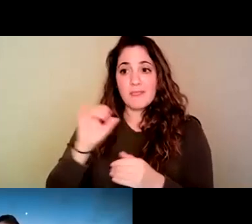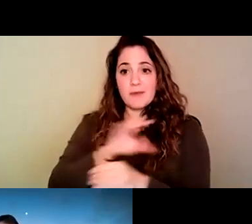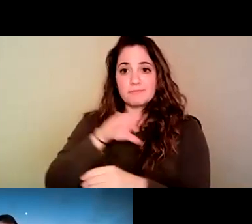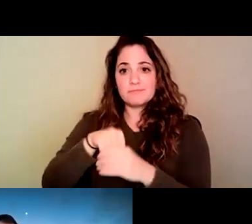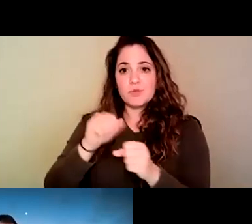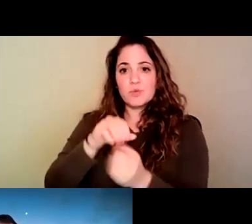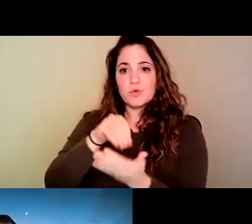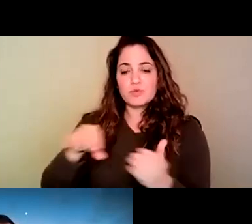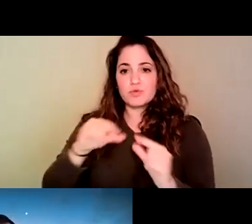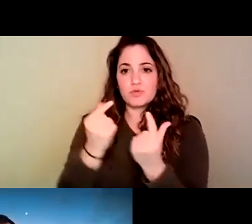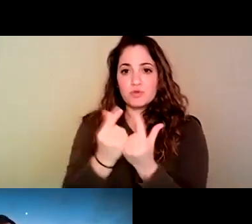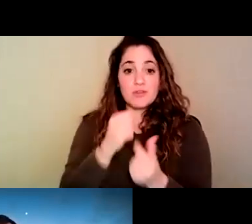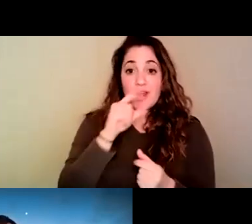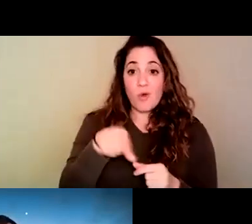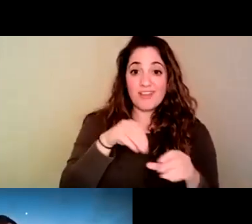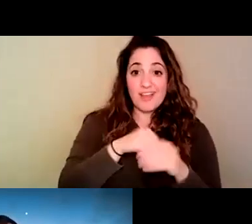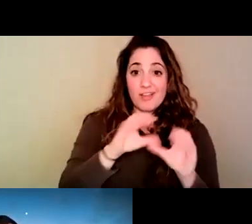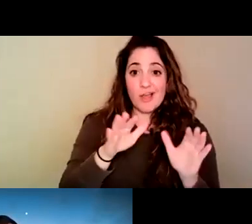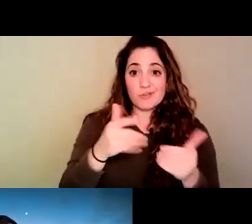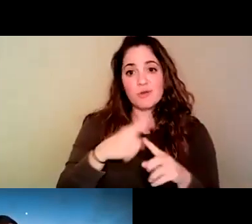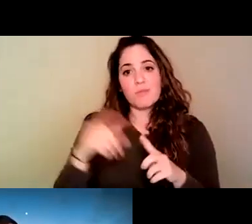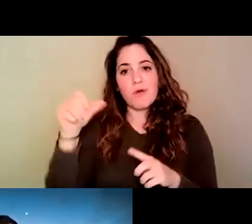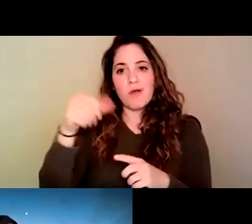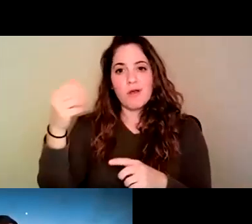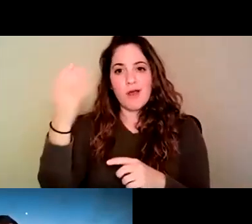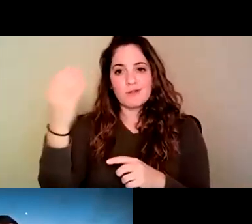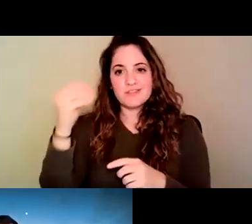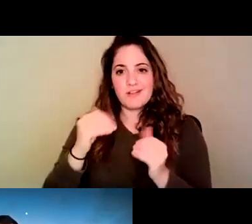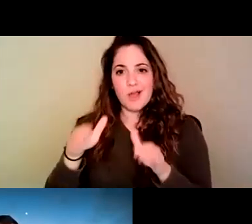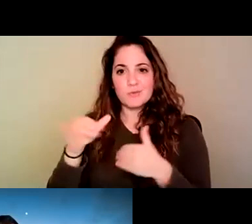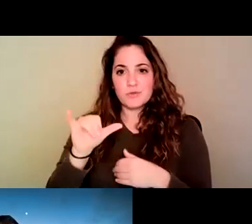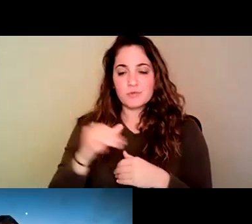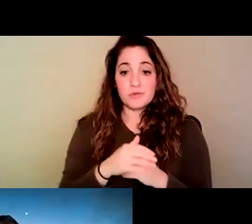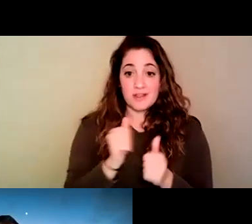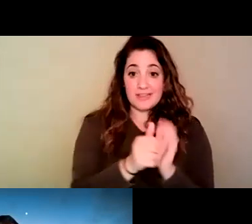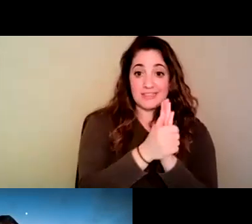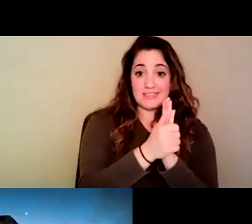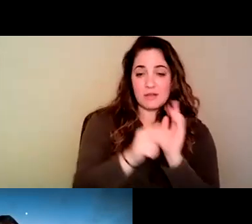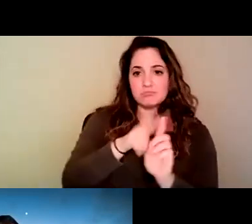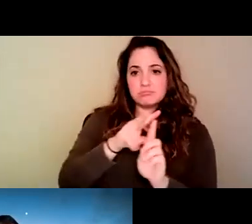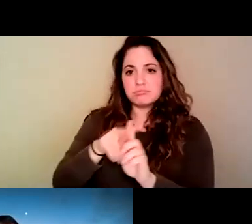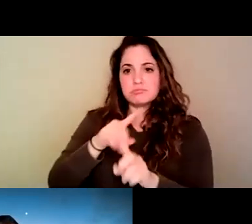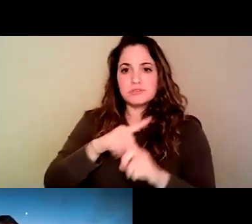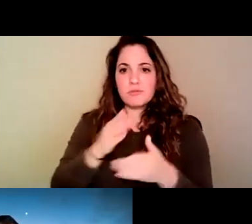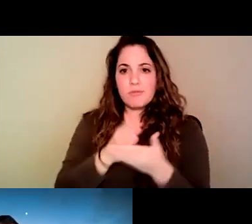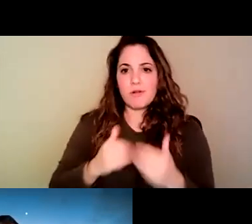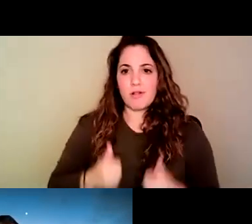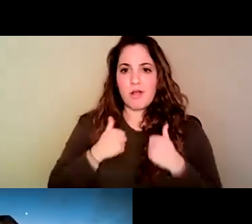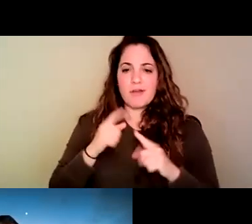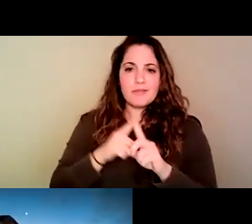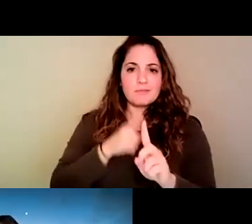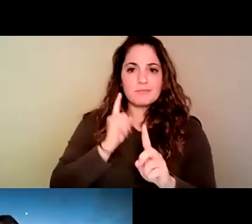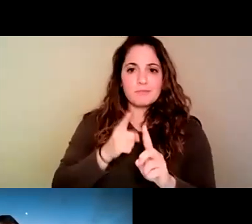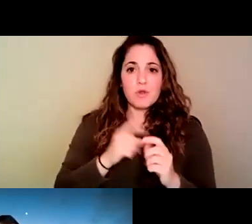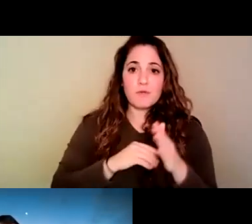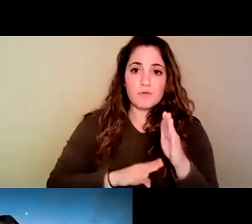student groups in and out of the classroom. These skills transfer into every other area of life and are the impetus for growth,